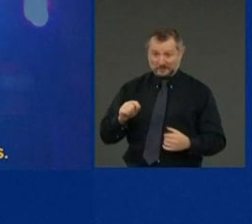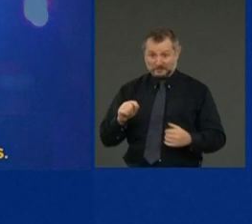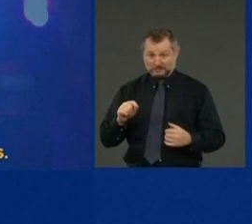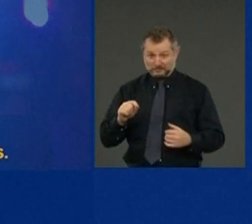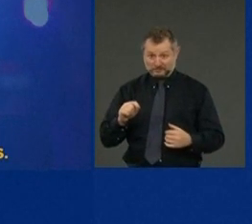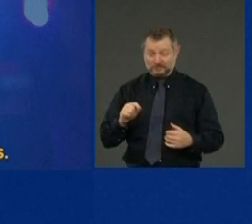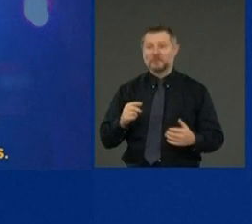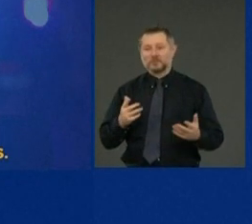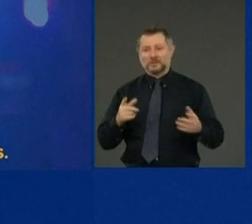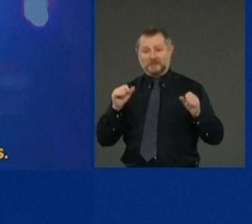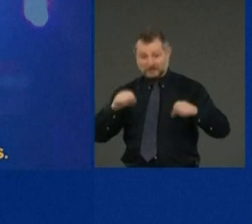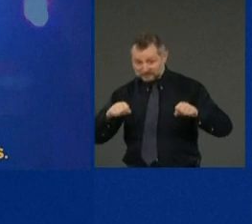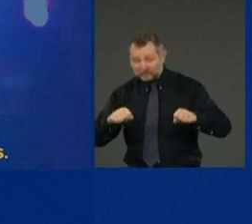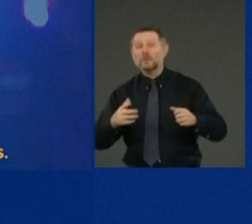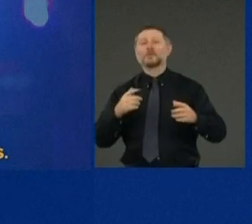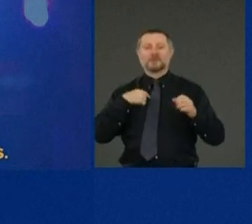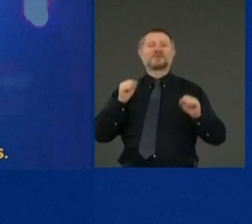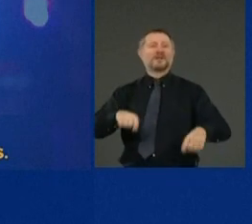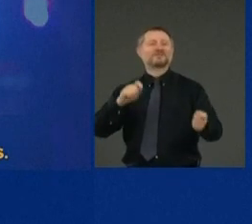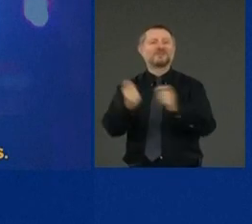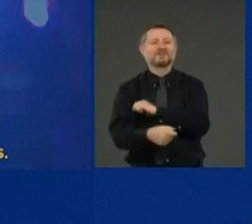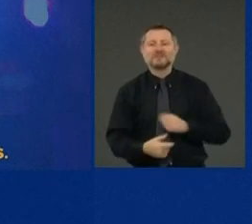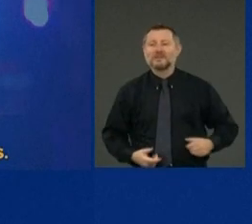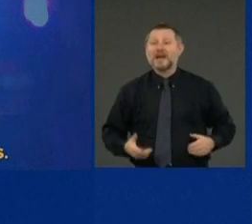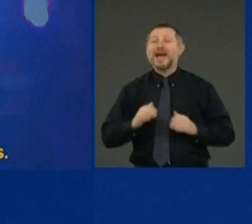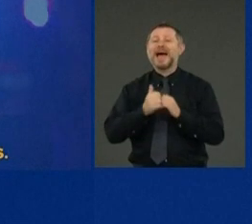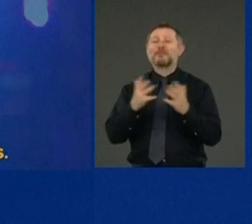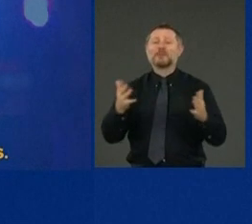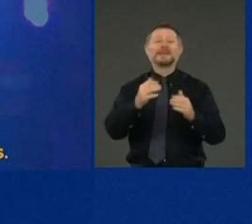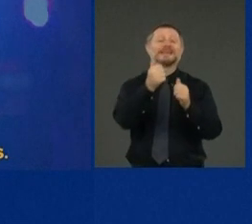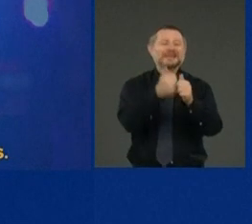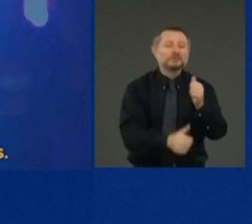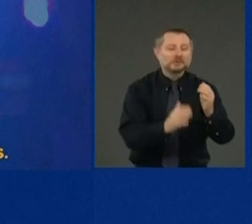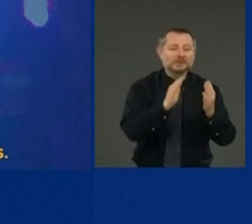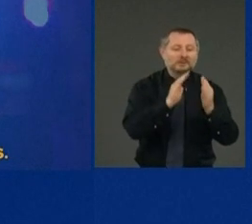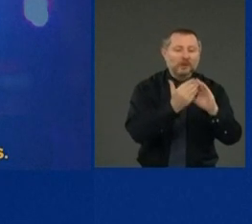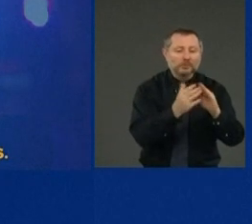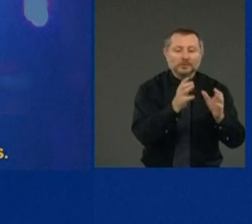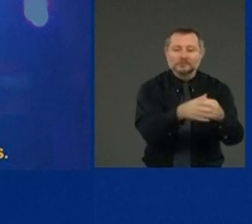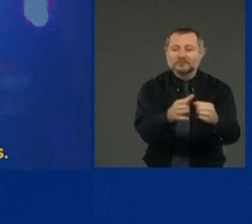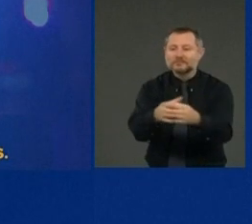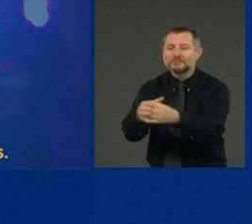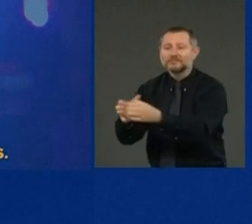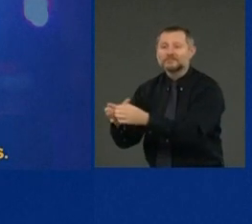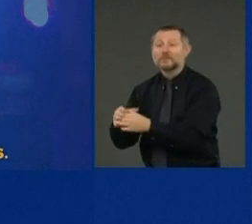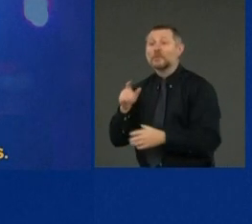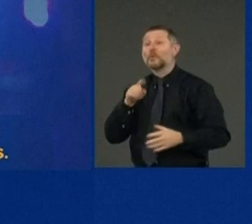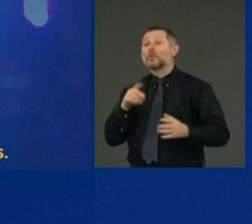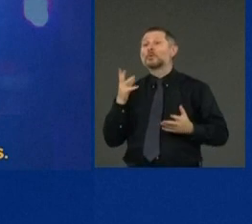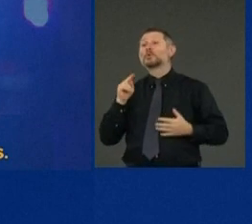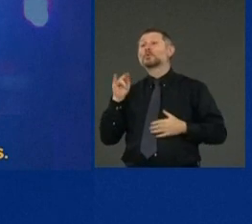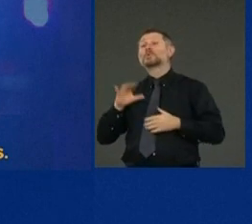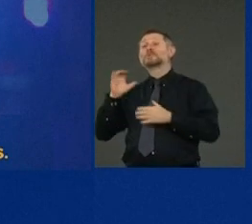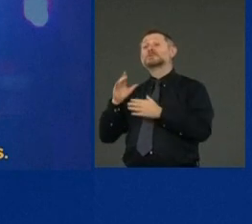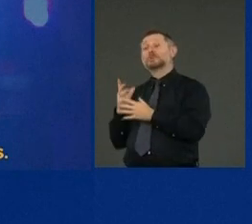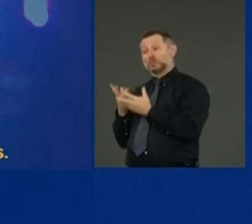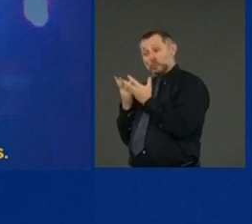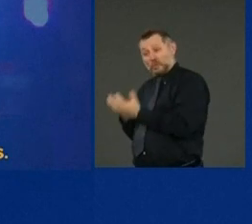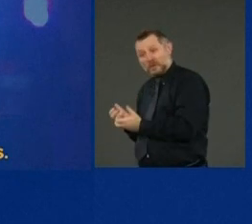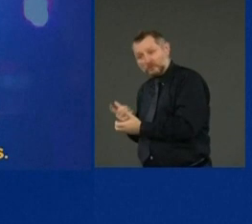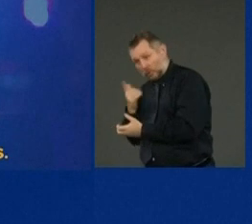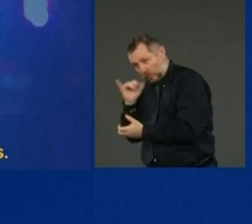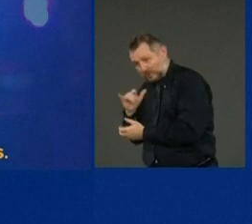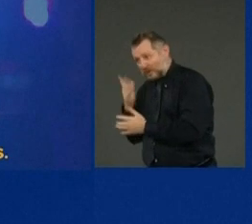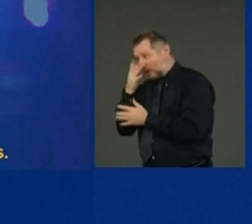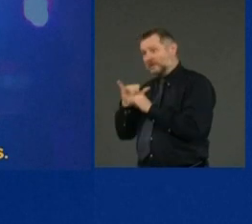done community by community. Because what New York City is going to want is going to be different than what Buffalo wants, is different than what Albany